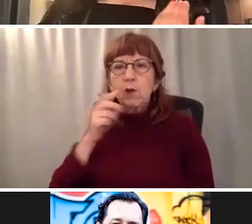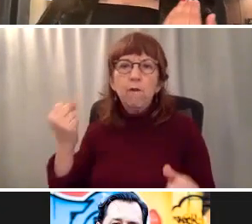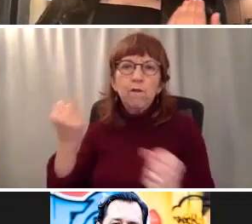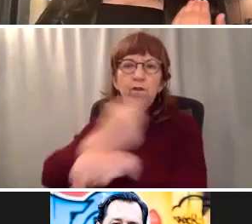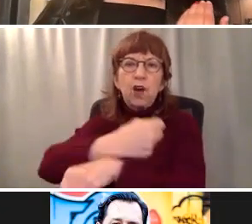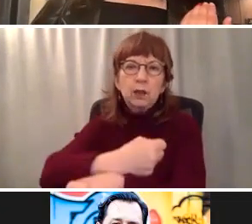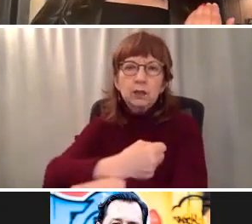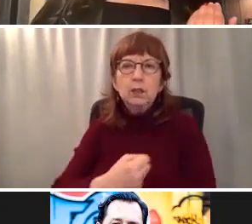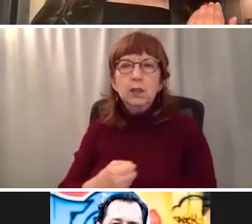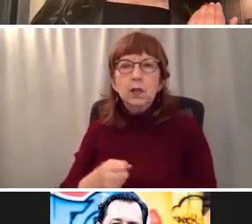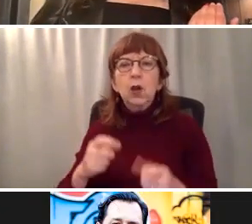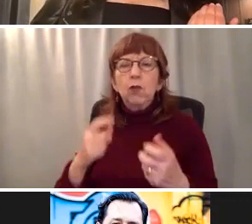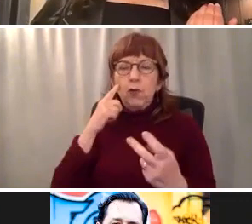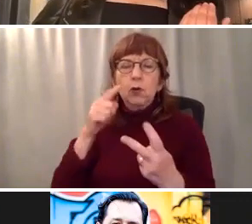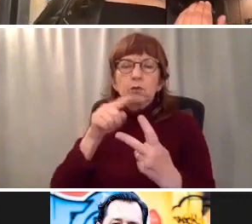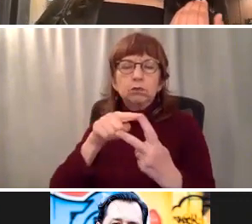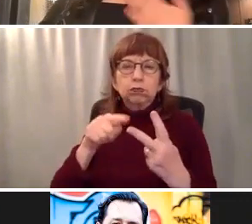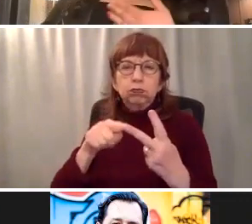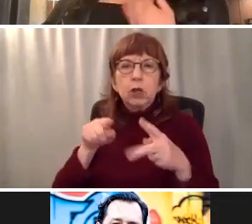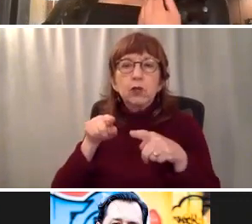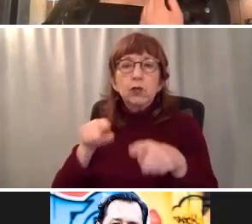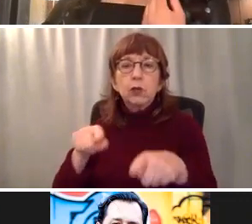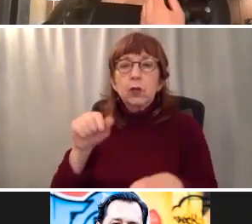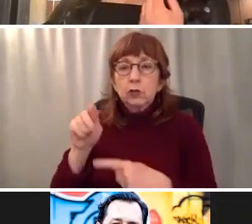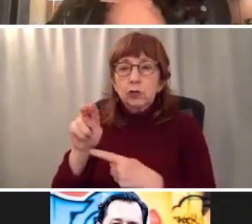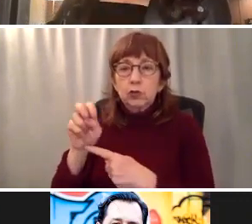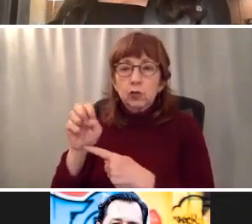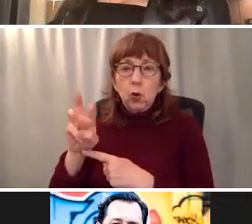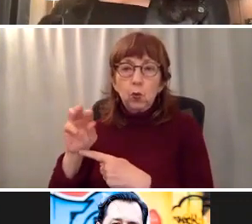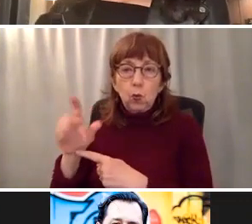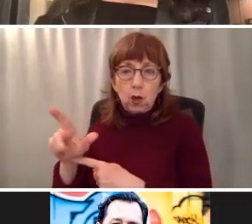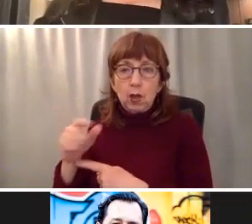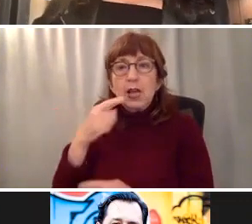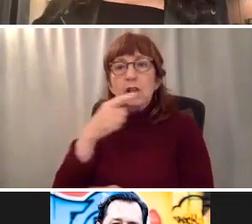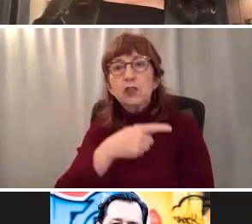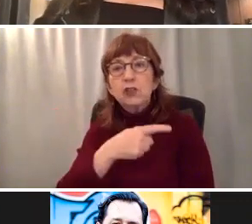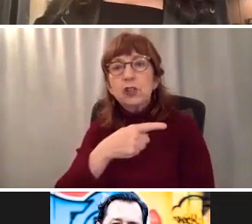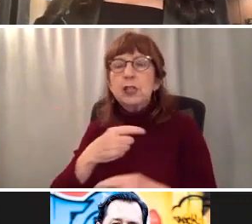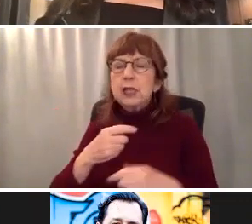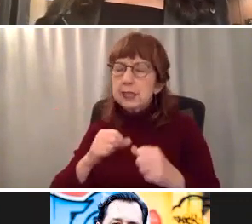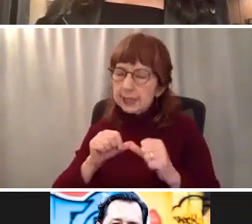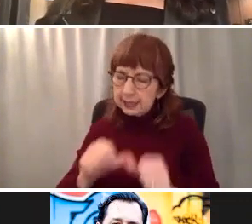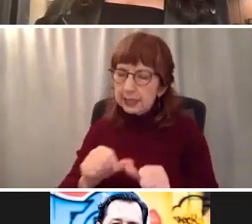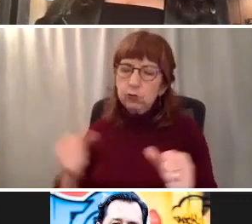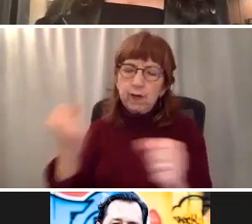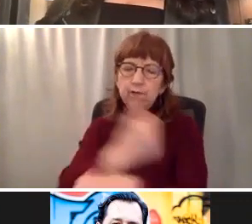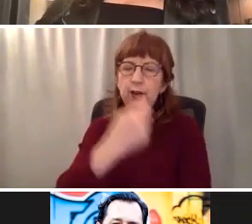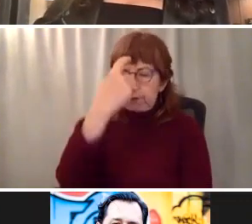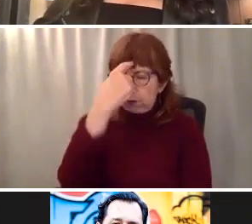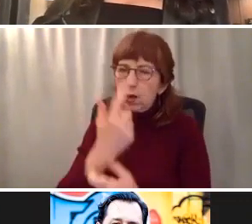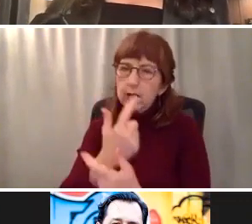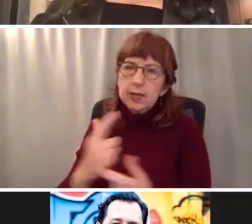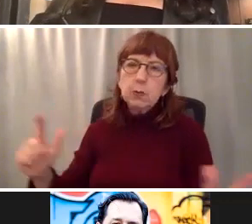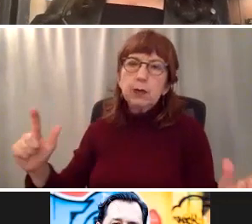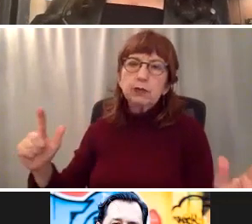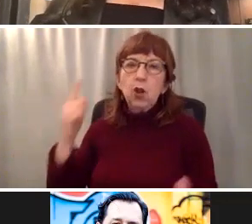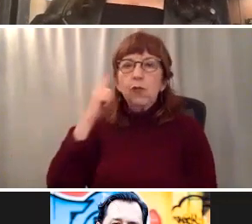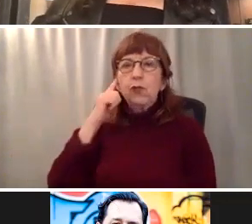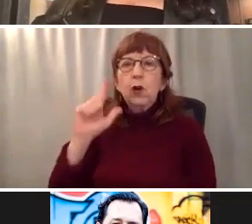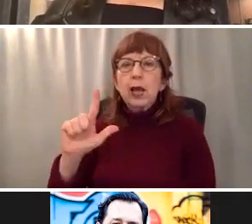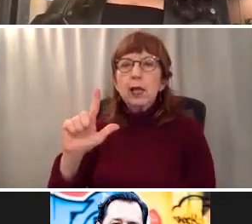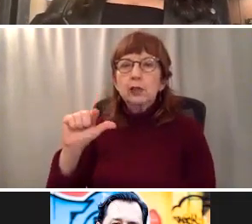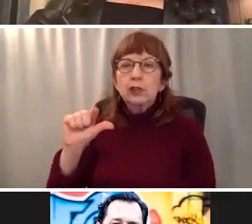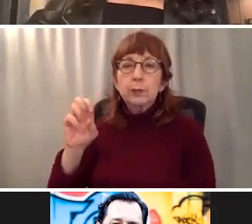P. Johnson during the Stonewall riots. Genesis continues the fight for the liberation for the LGBT